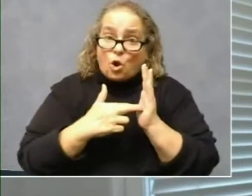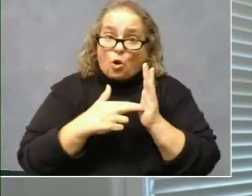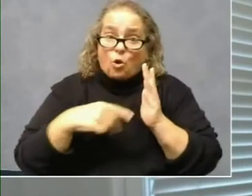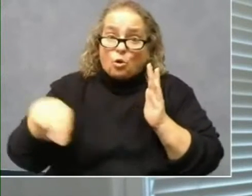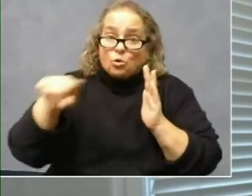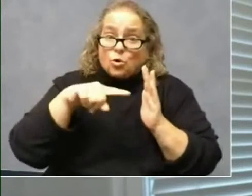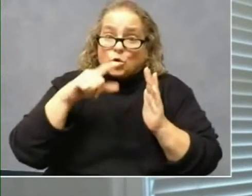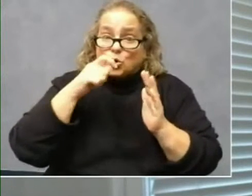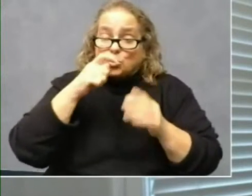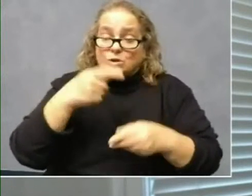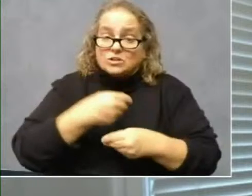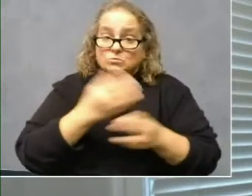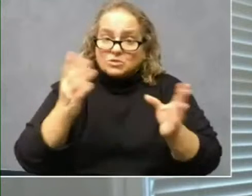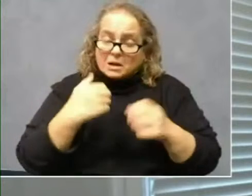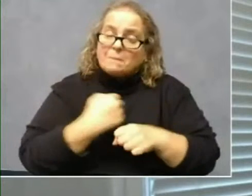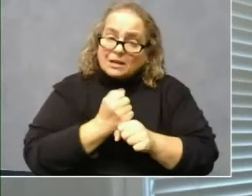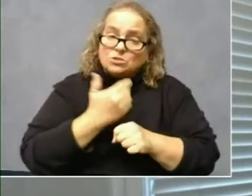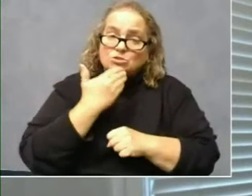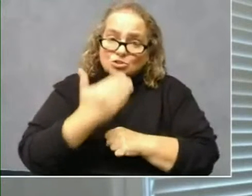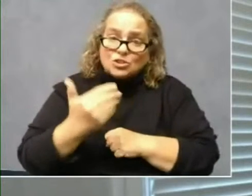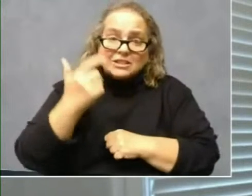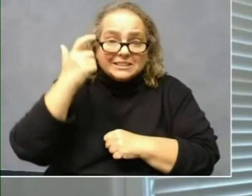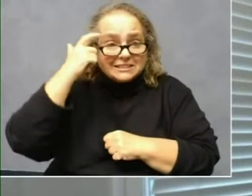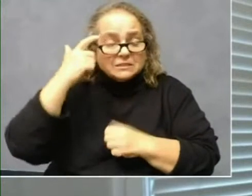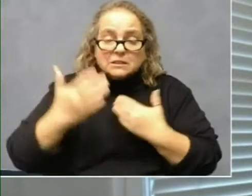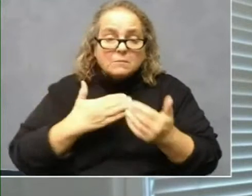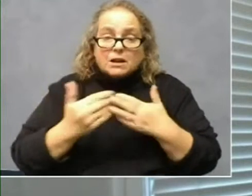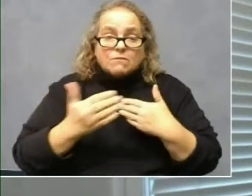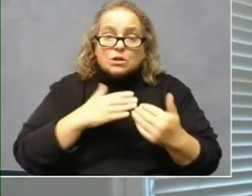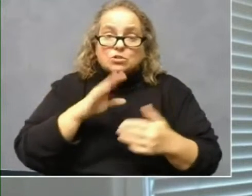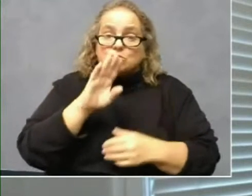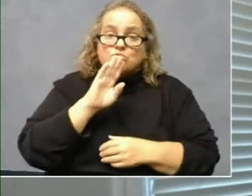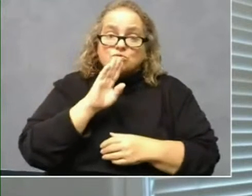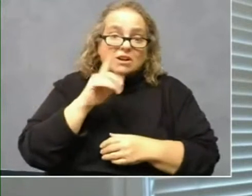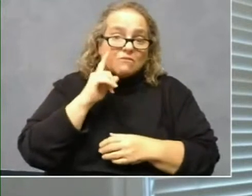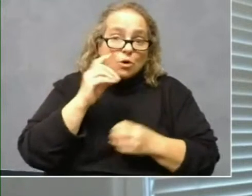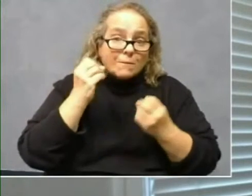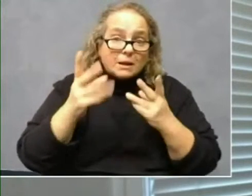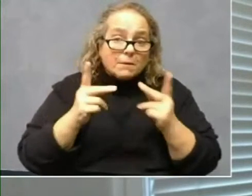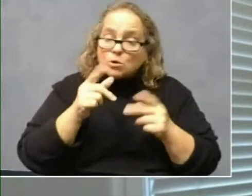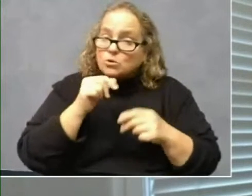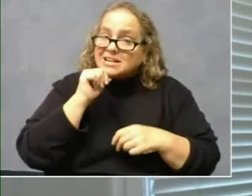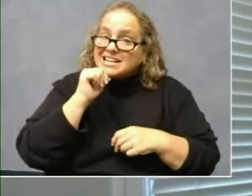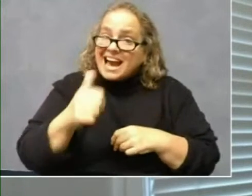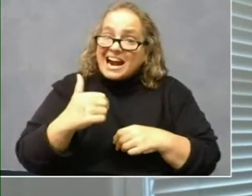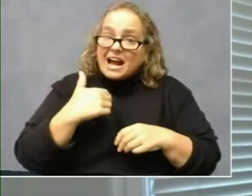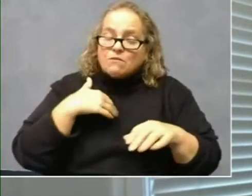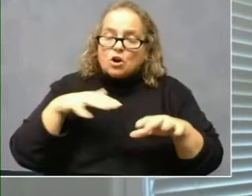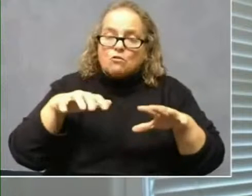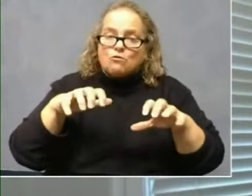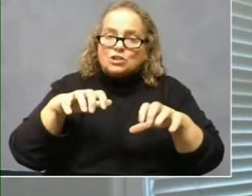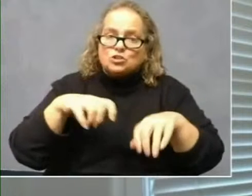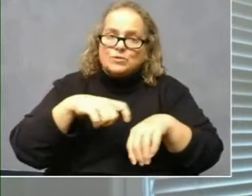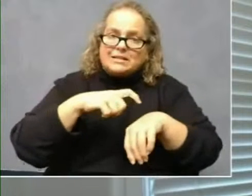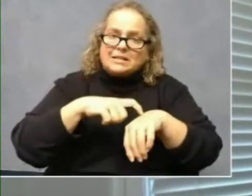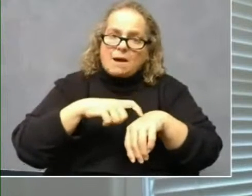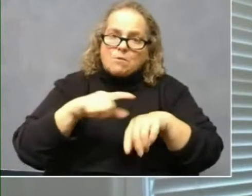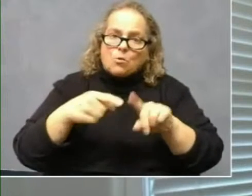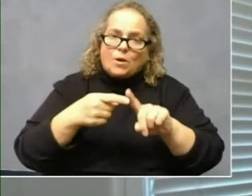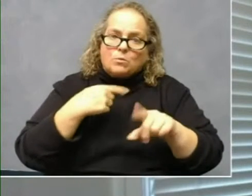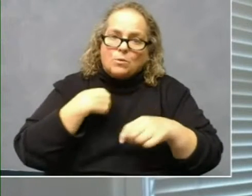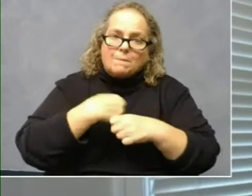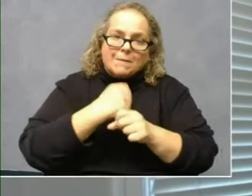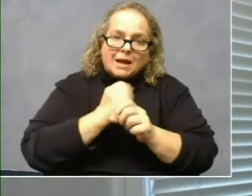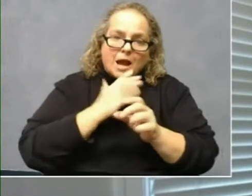good sense, even if it's frustrating for folks who didn't have a freezer in time when we made our decisions. You think